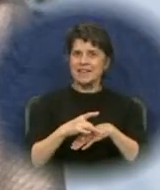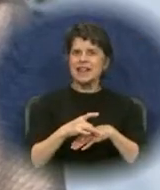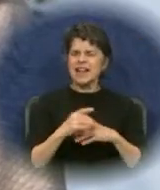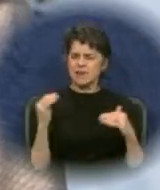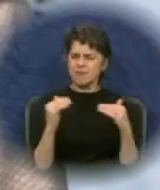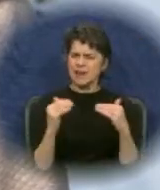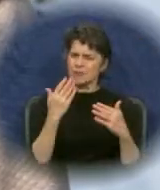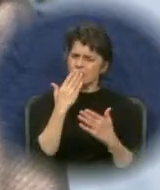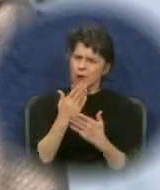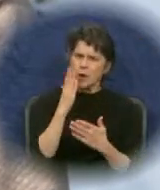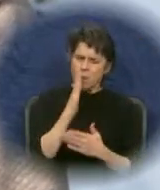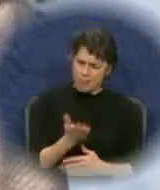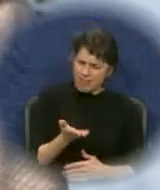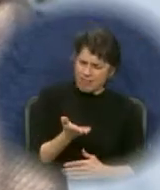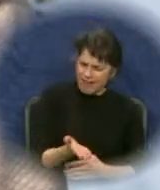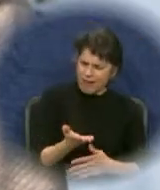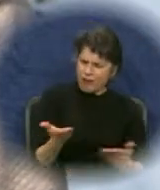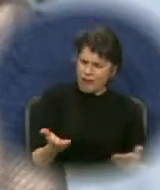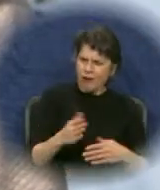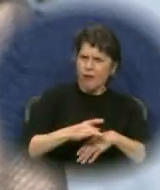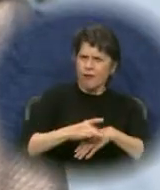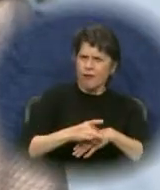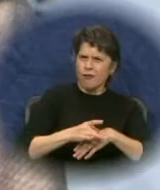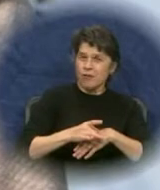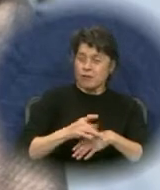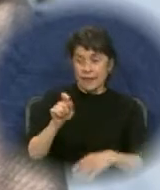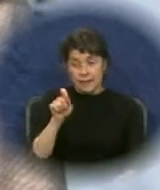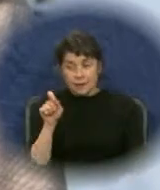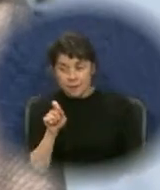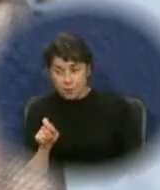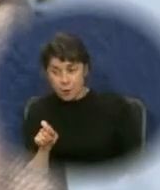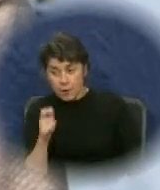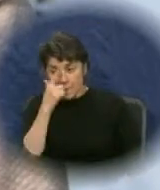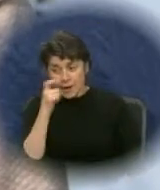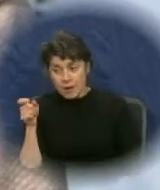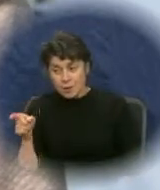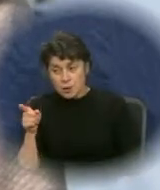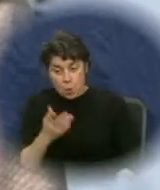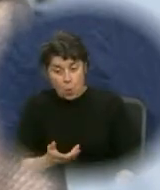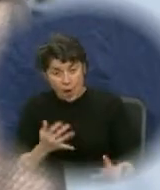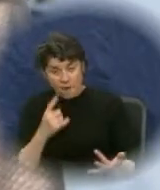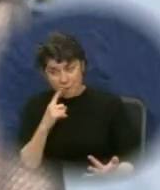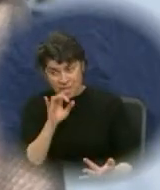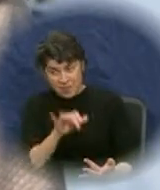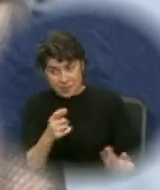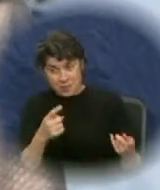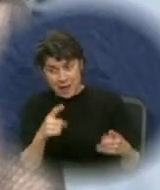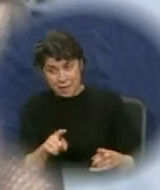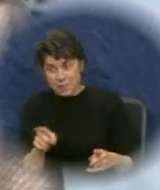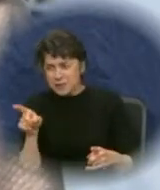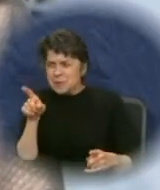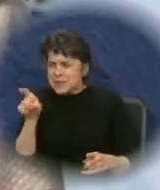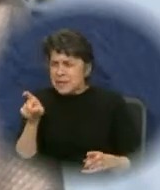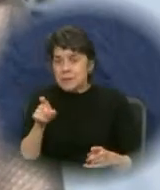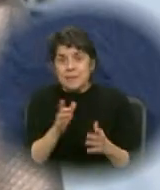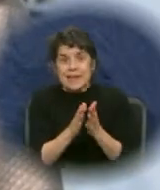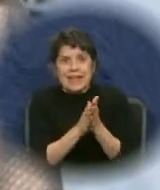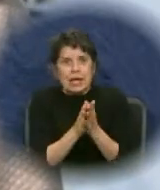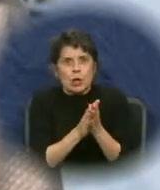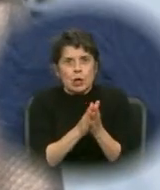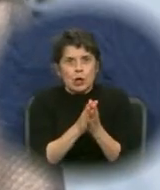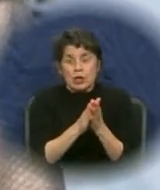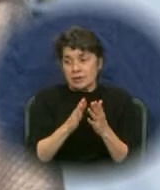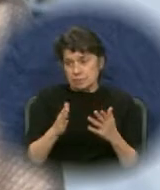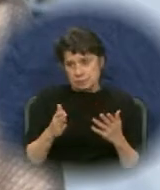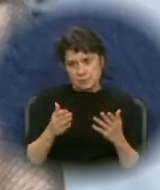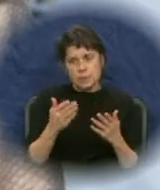dwells. Therefore, beloved, since you await these things, be eager to be found without